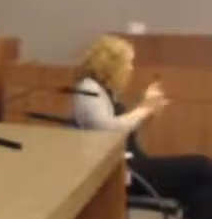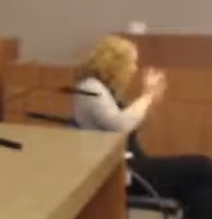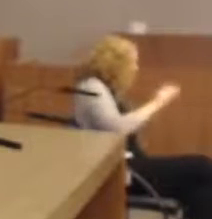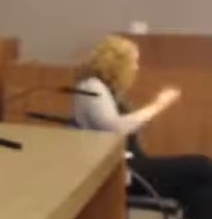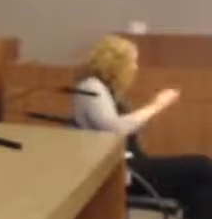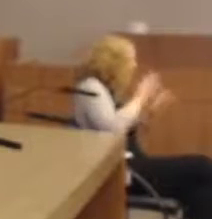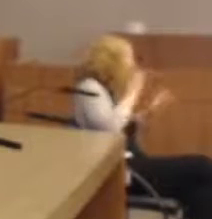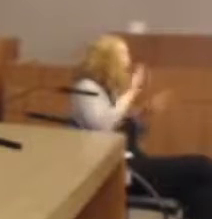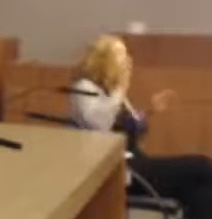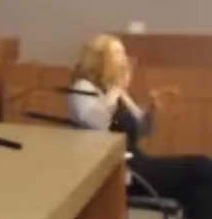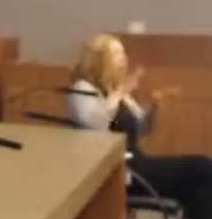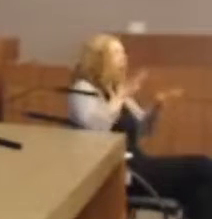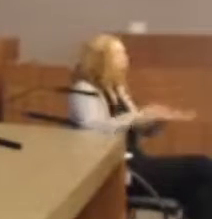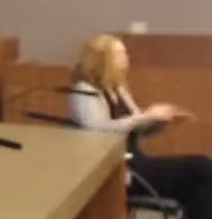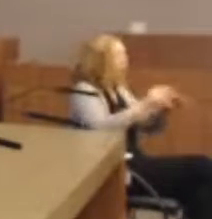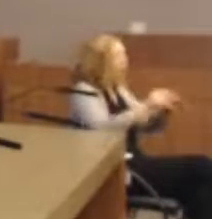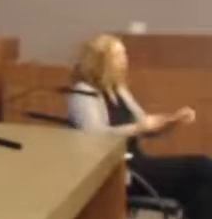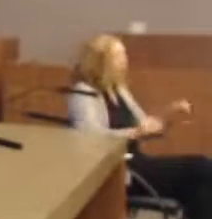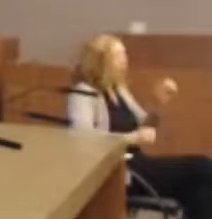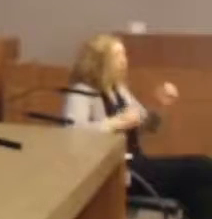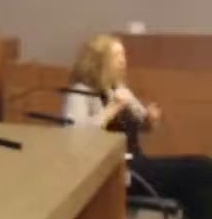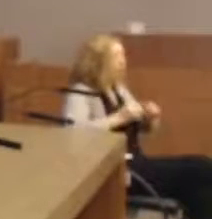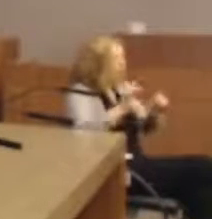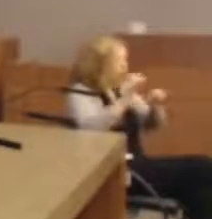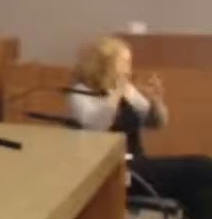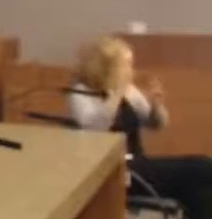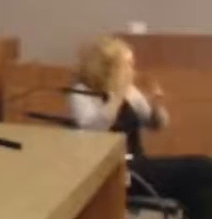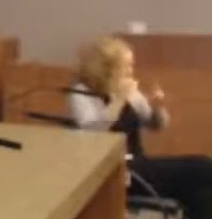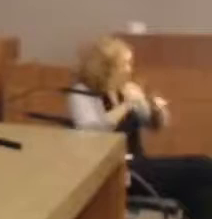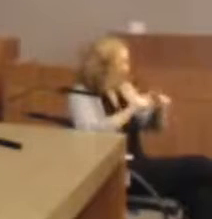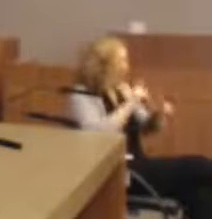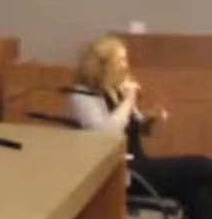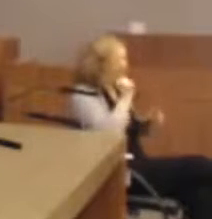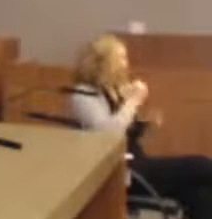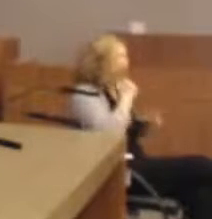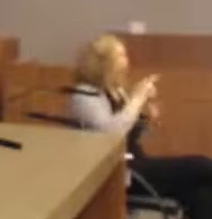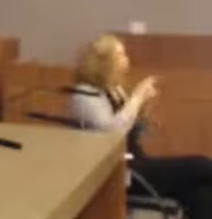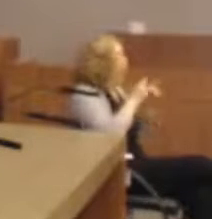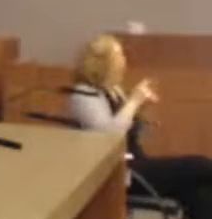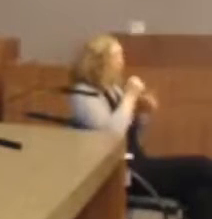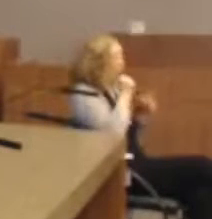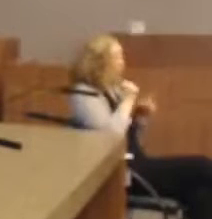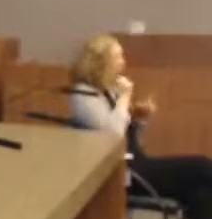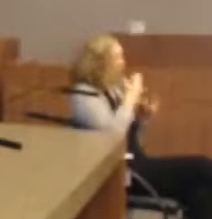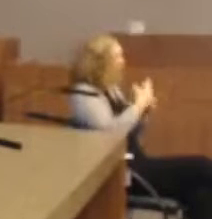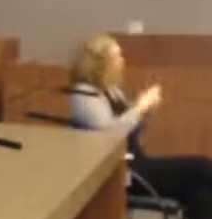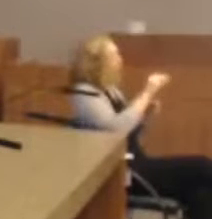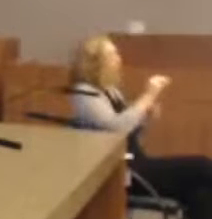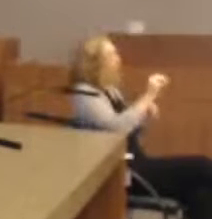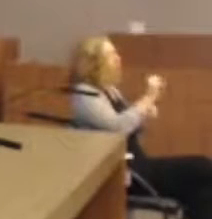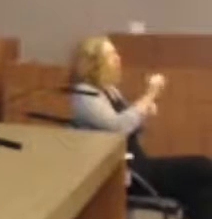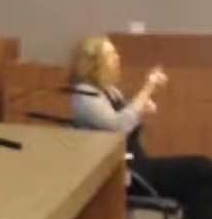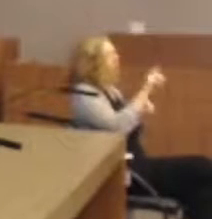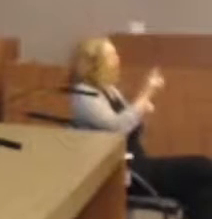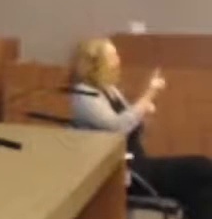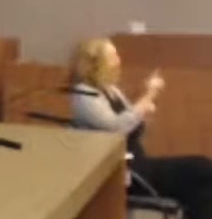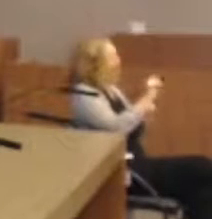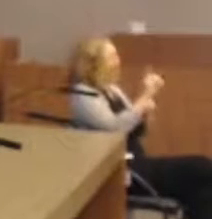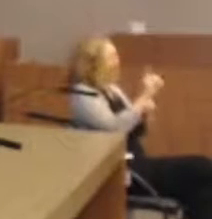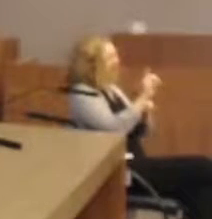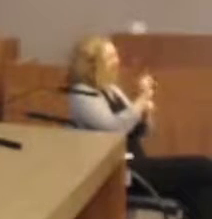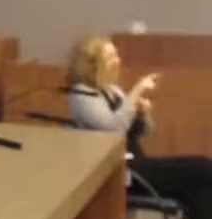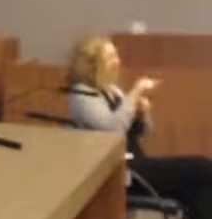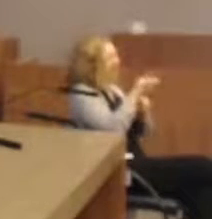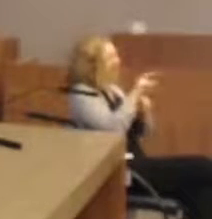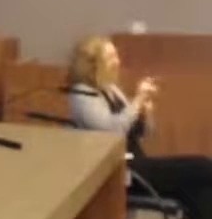down temporarily. So that's why it works. The problem is it's not a great coping strategy. It's called maladaptive, because we don't want people to keep having to cut